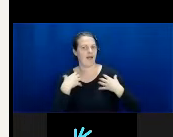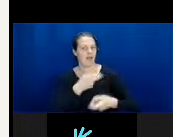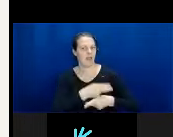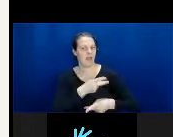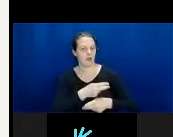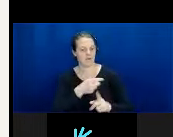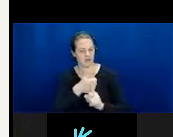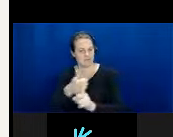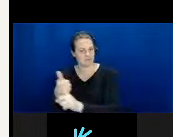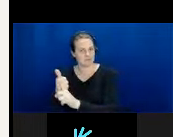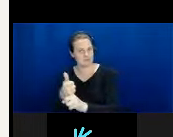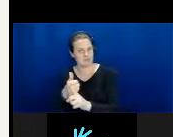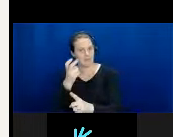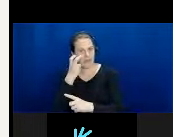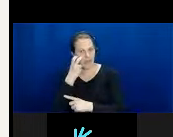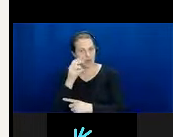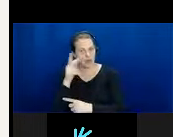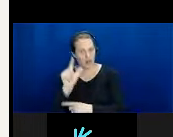blind or with low vision?